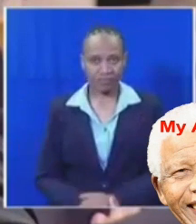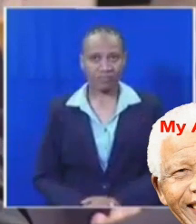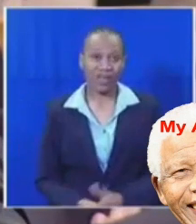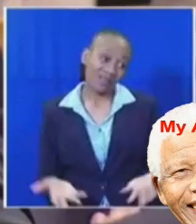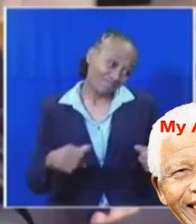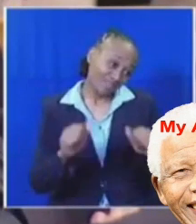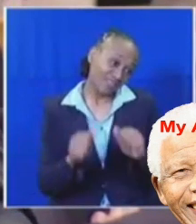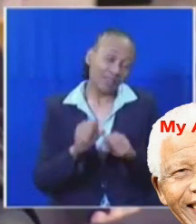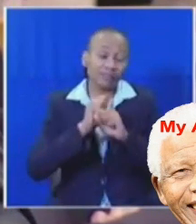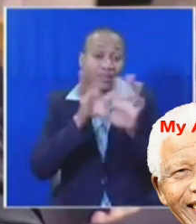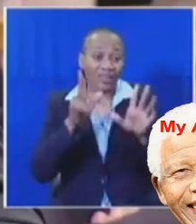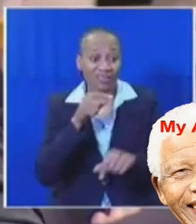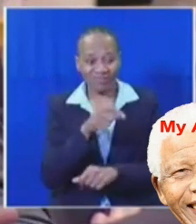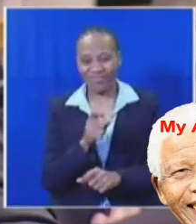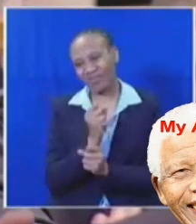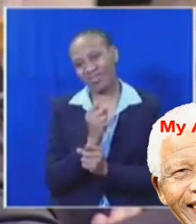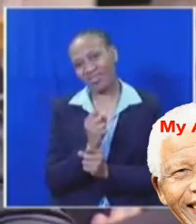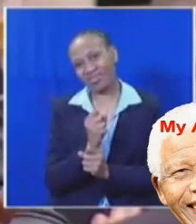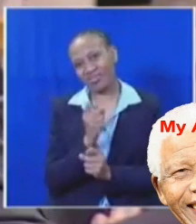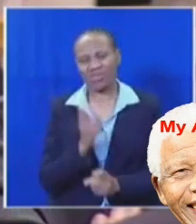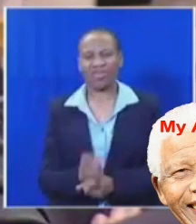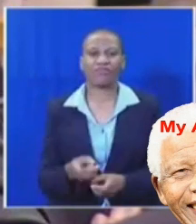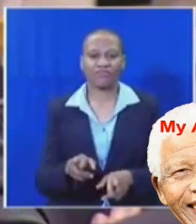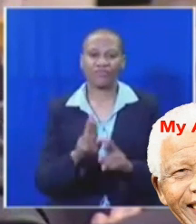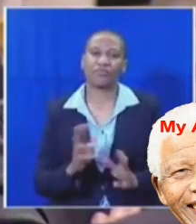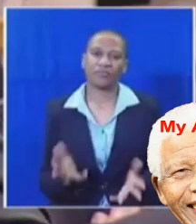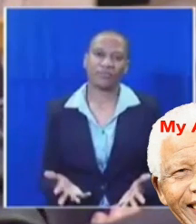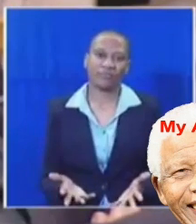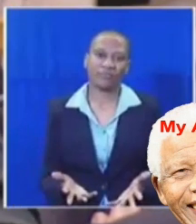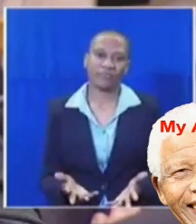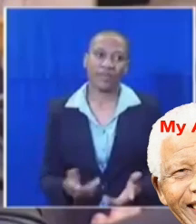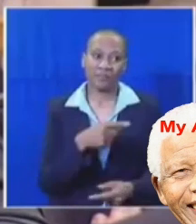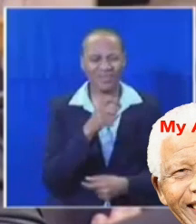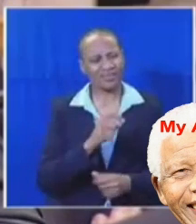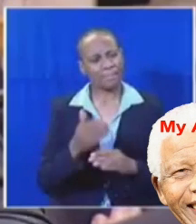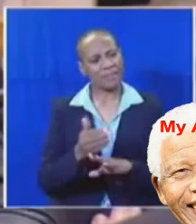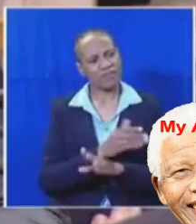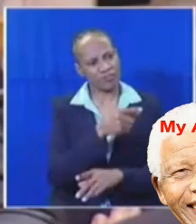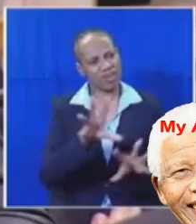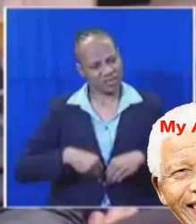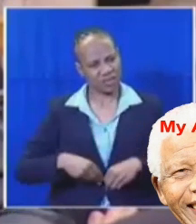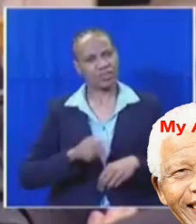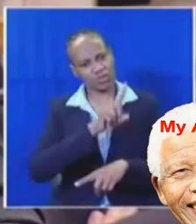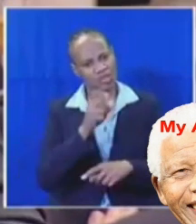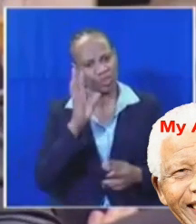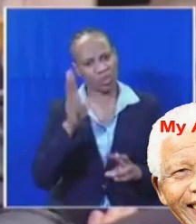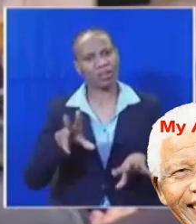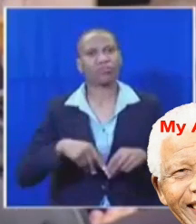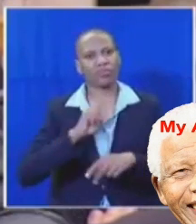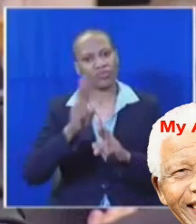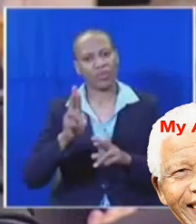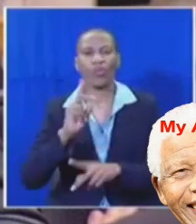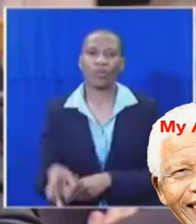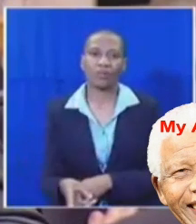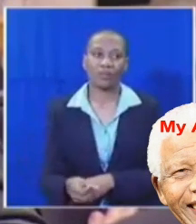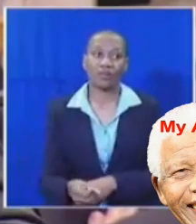he has no intention of answering my question after he accepted the question. And frankly, it's also emphatically clear he hasn't